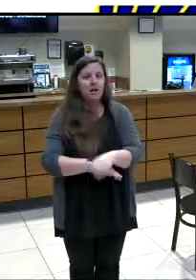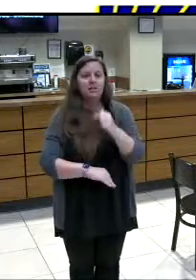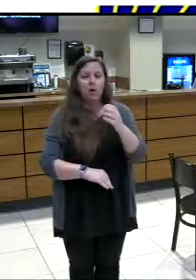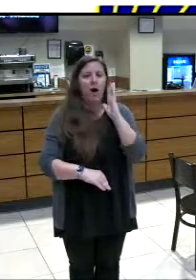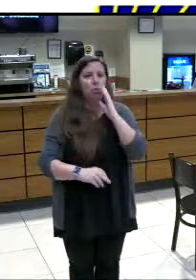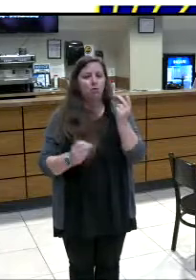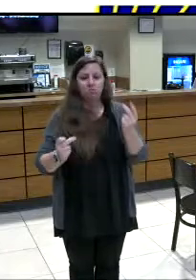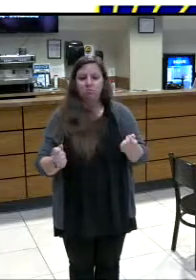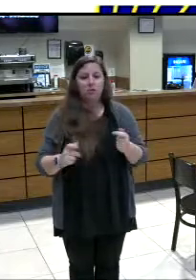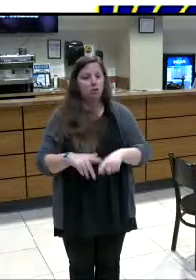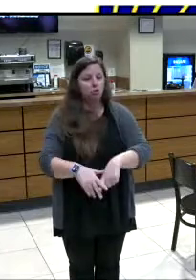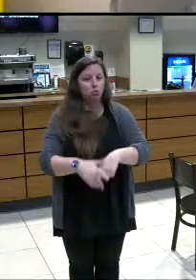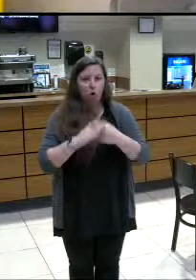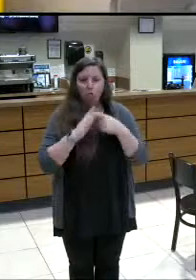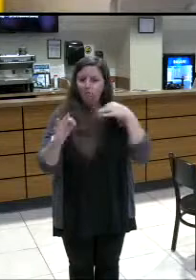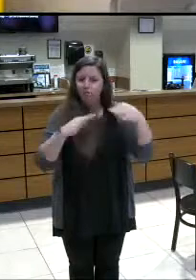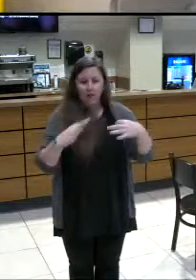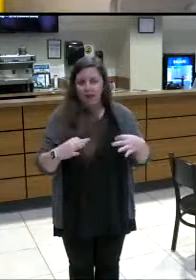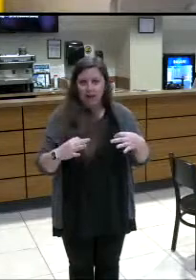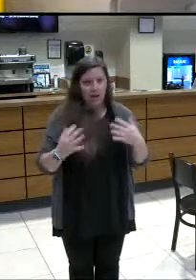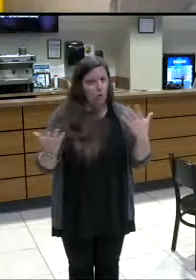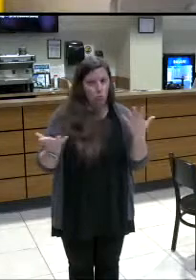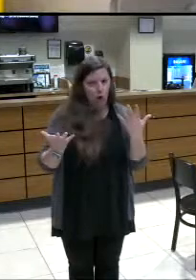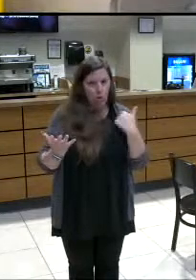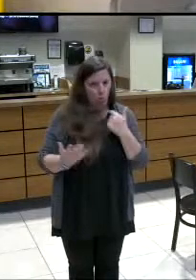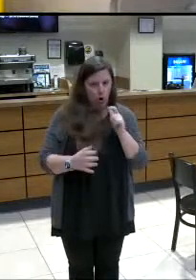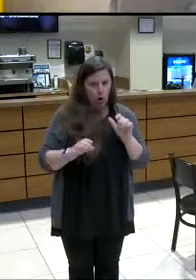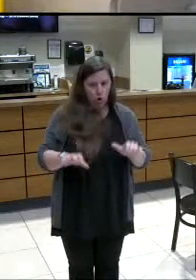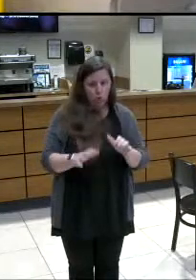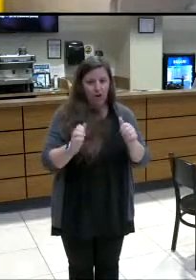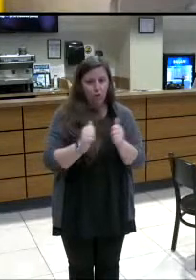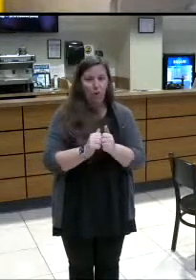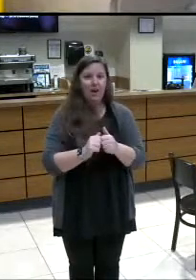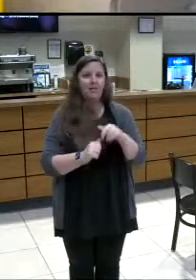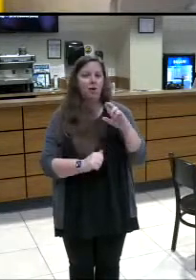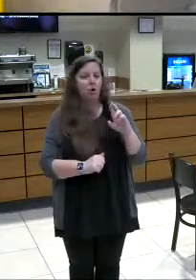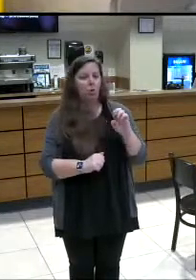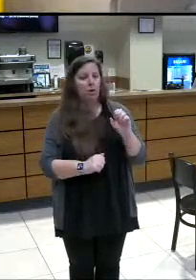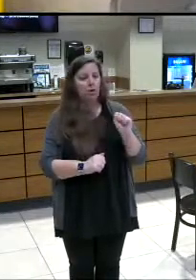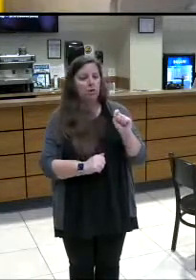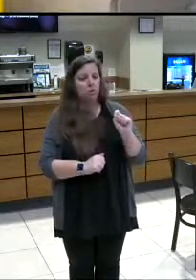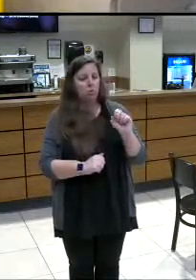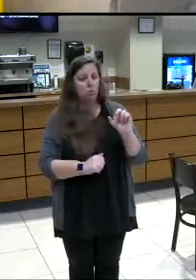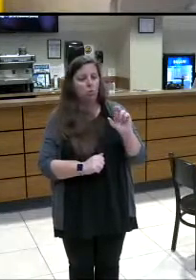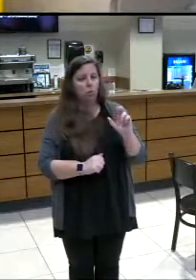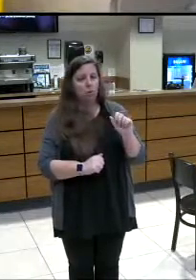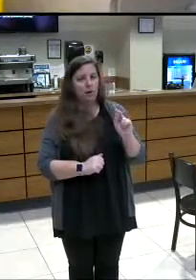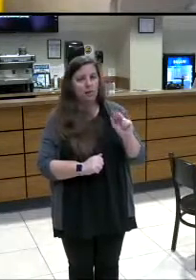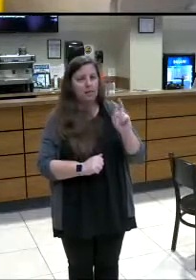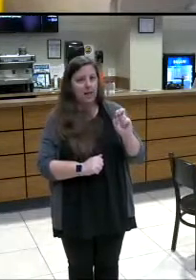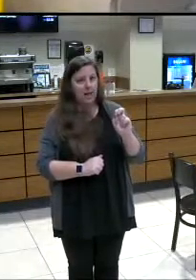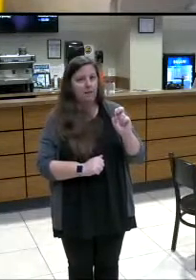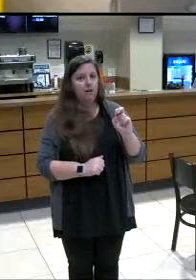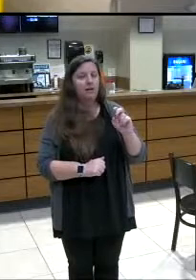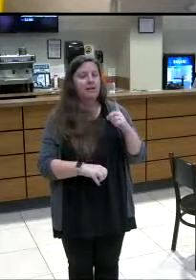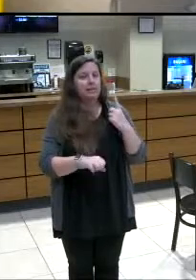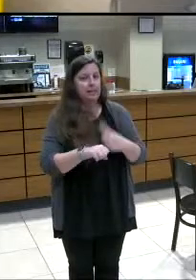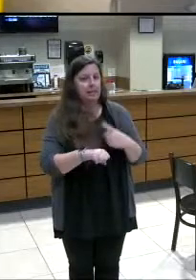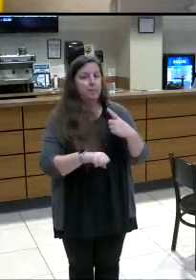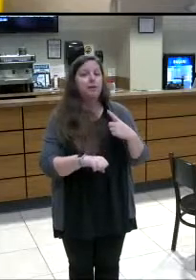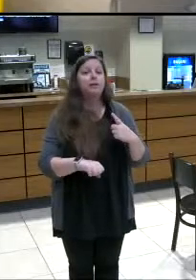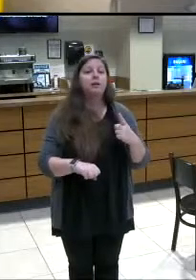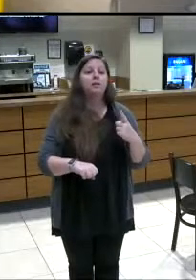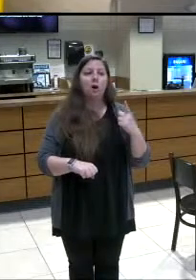what it is that I am doing or we are doing with restorative discipline. I heard you all share your commitment as it related